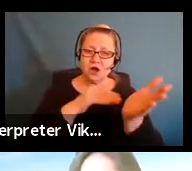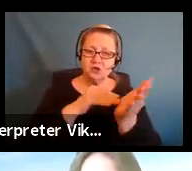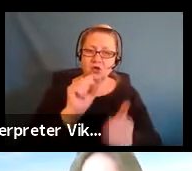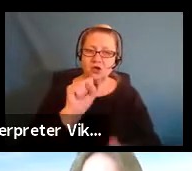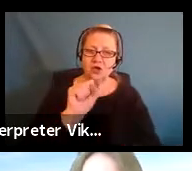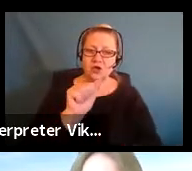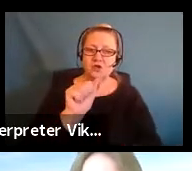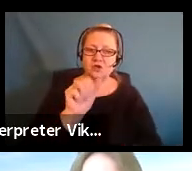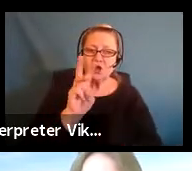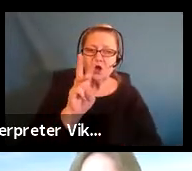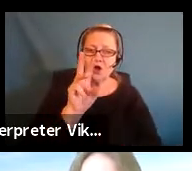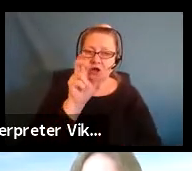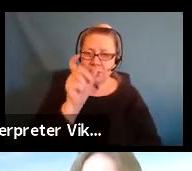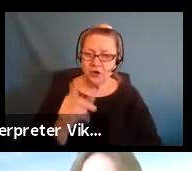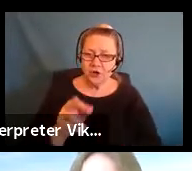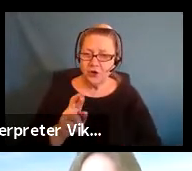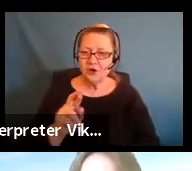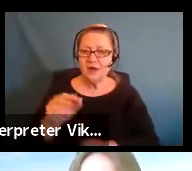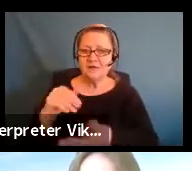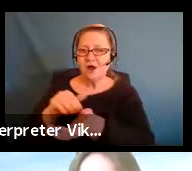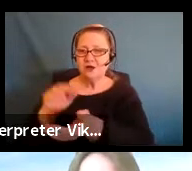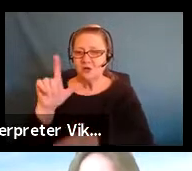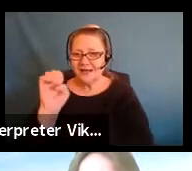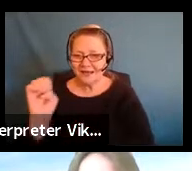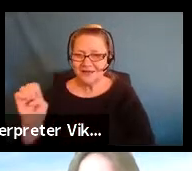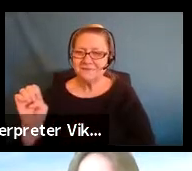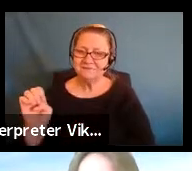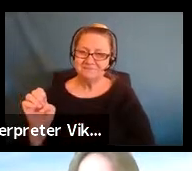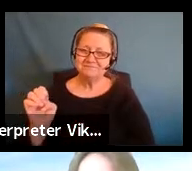Dr. Lee.